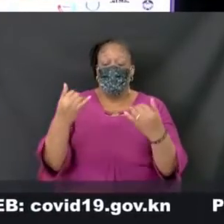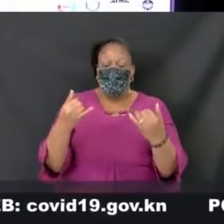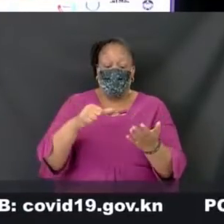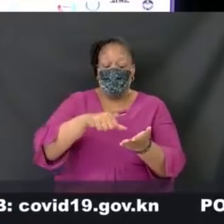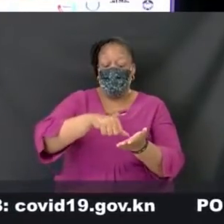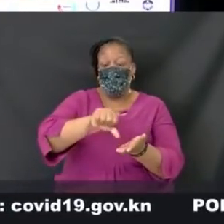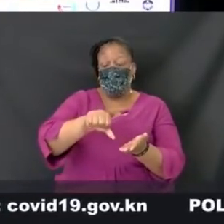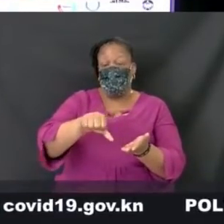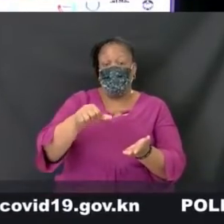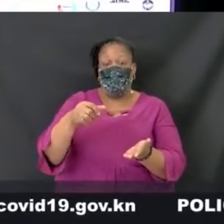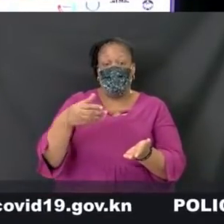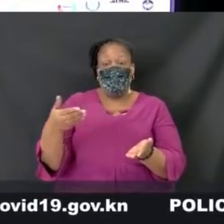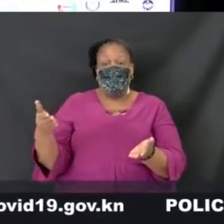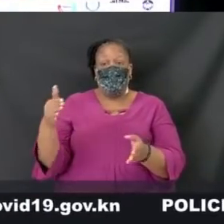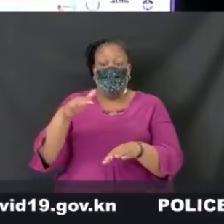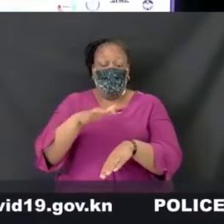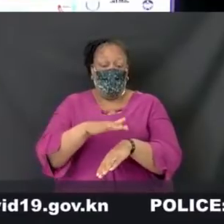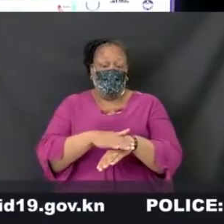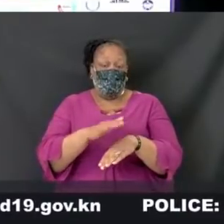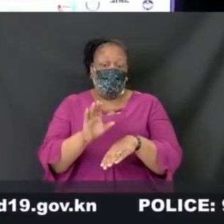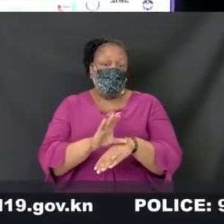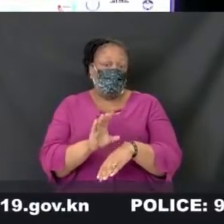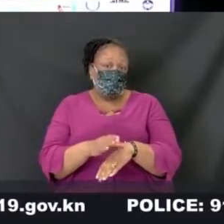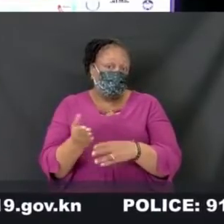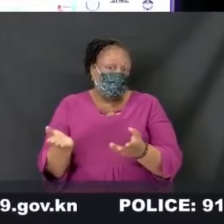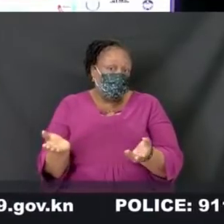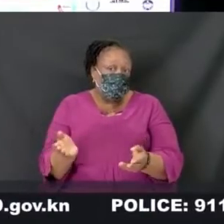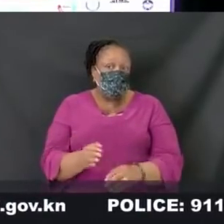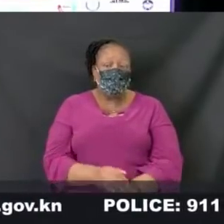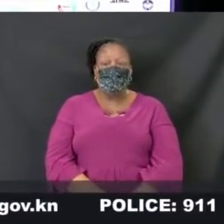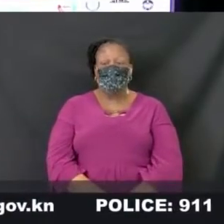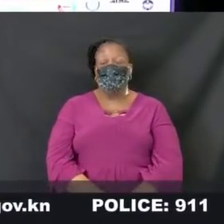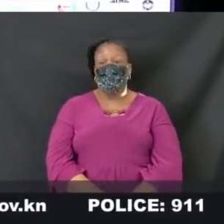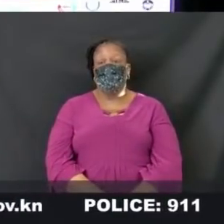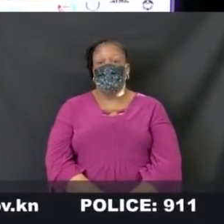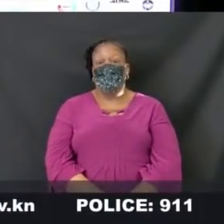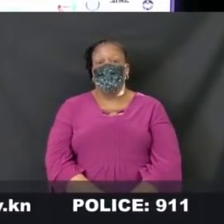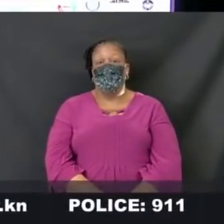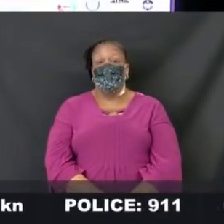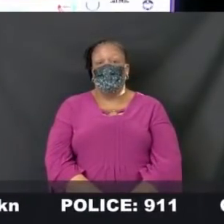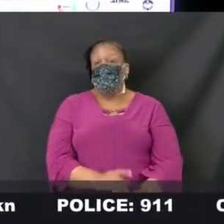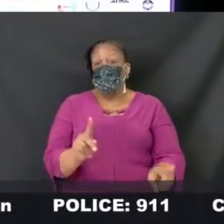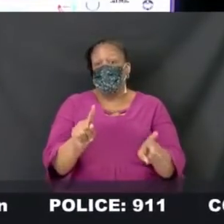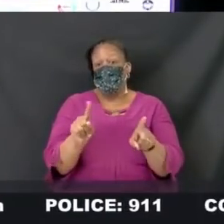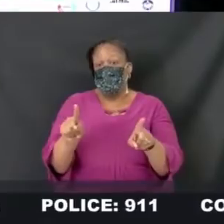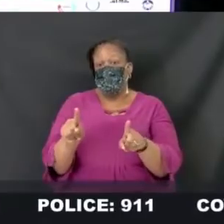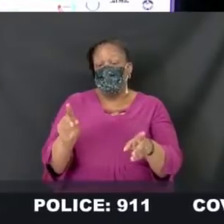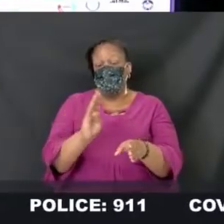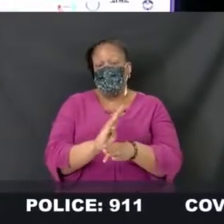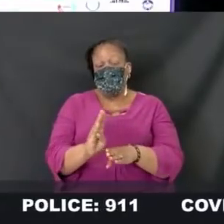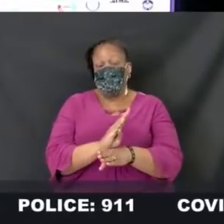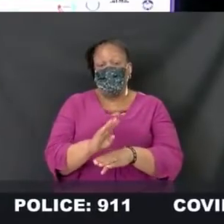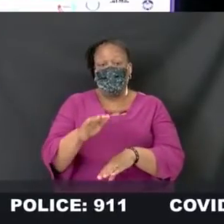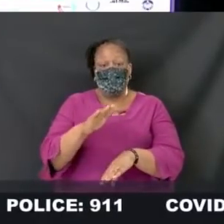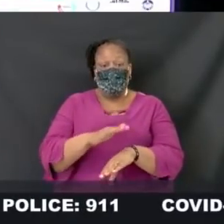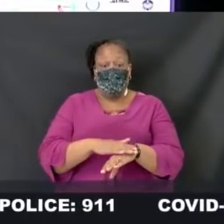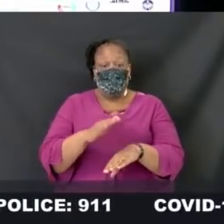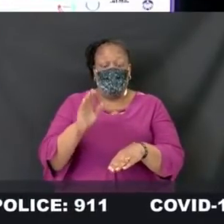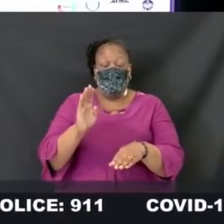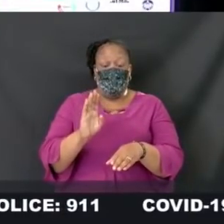the resilient pillars going forward, and that is economic diversification, as well